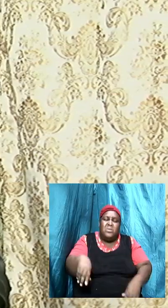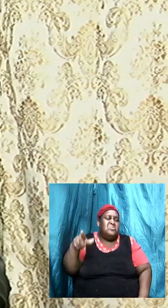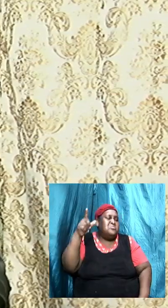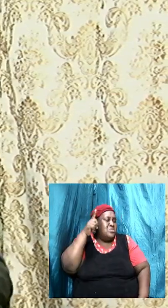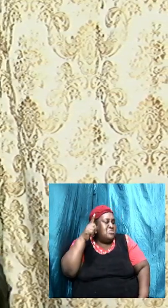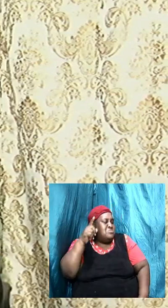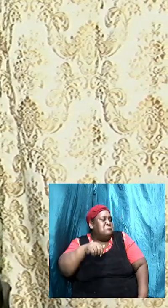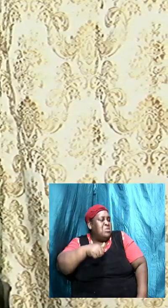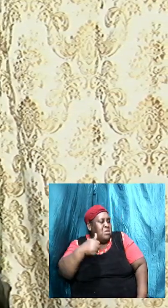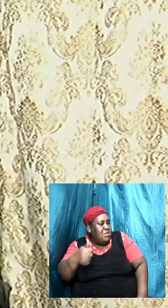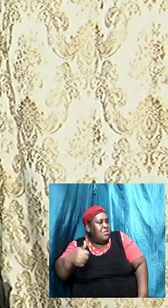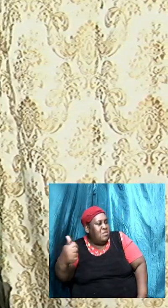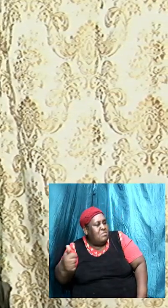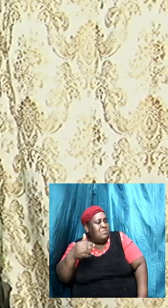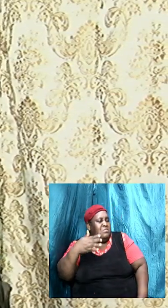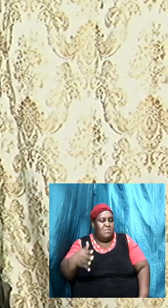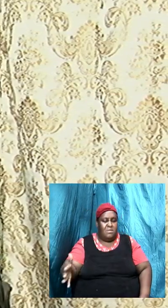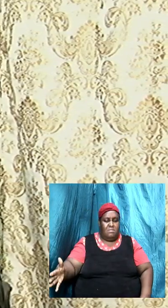anything,